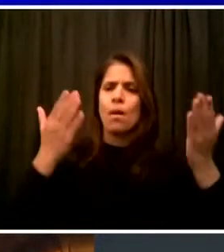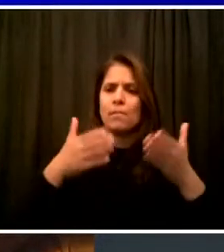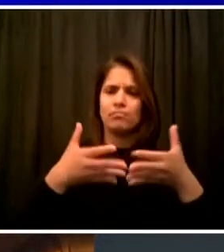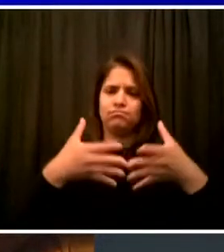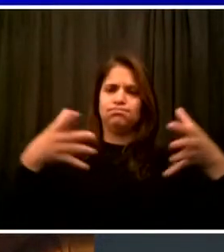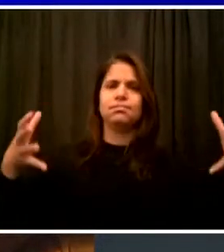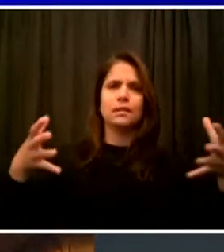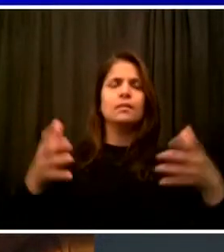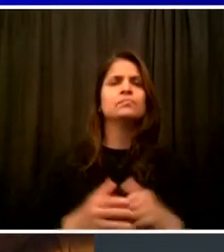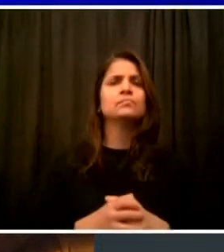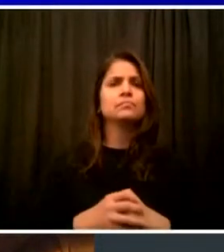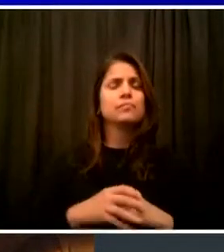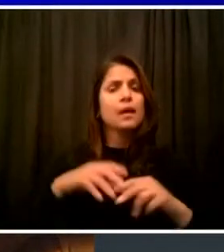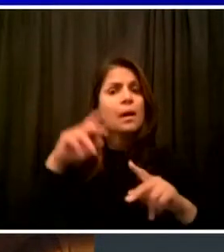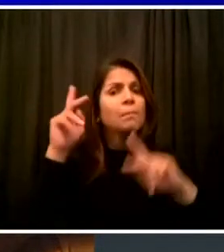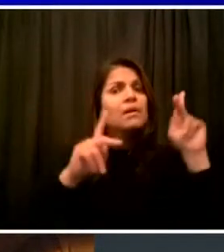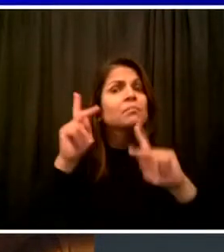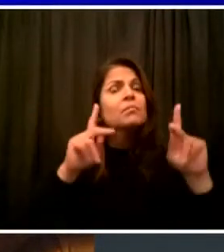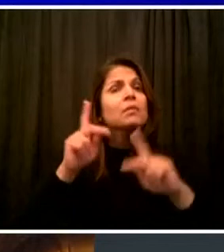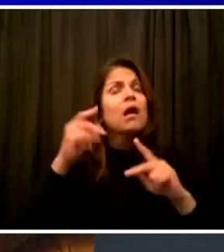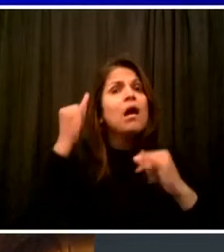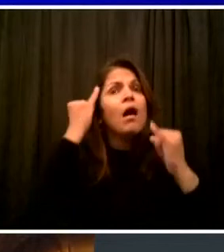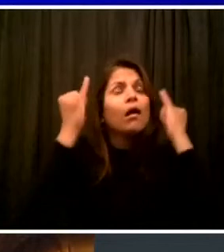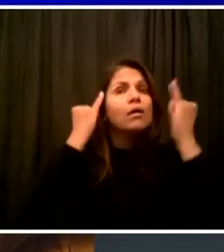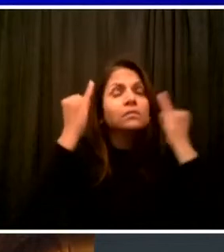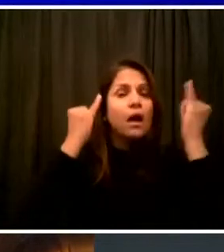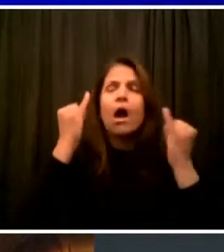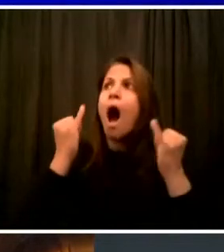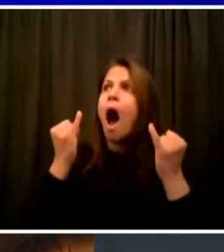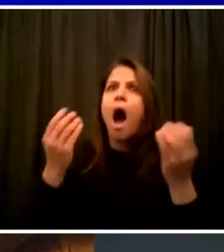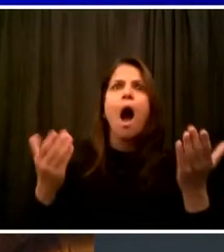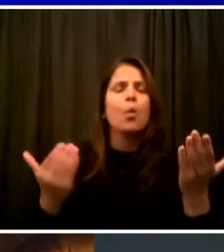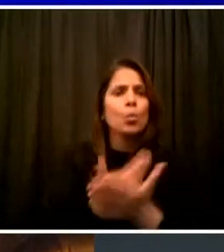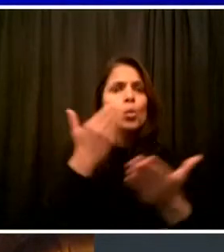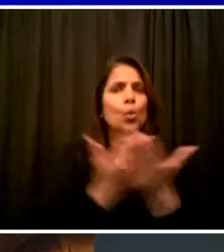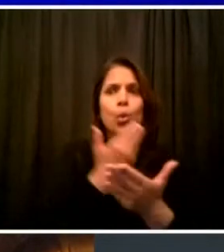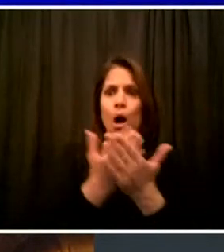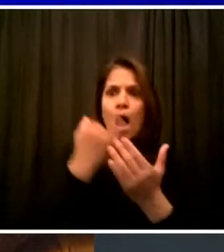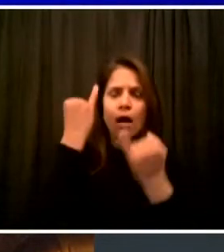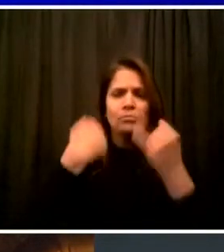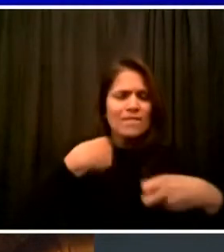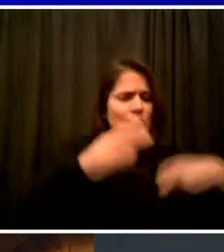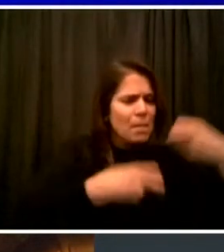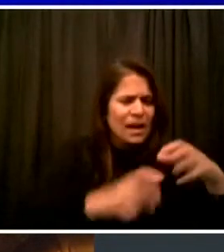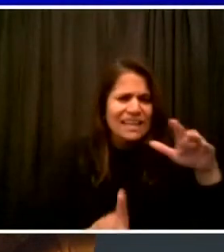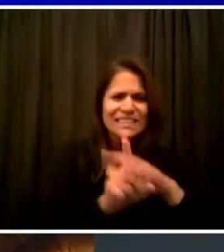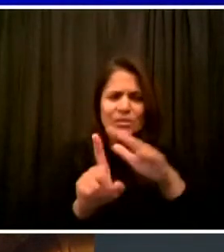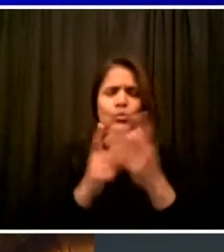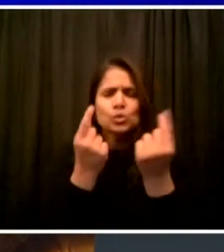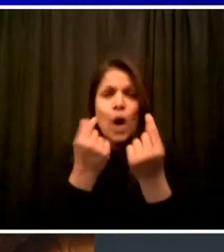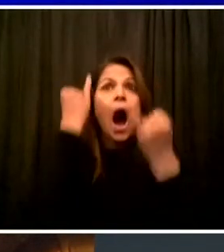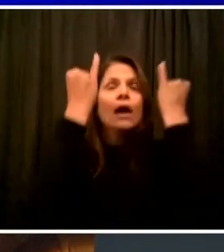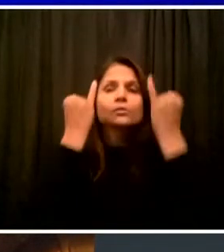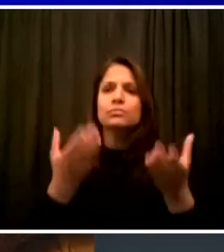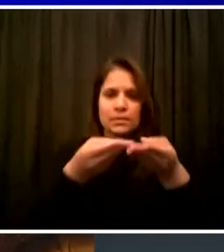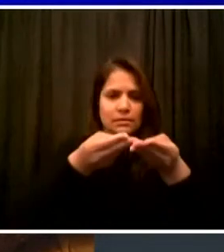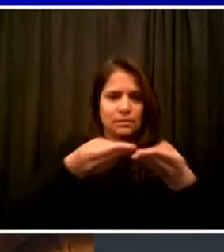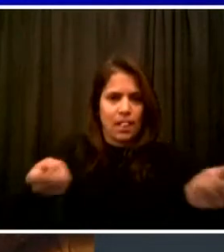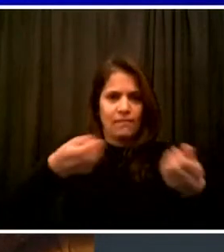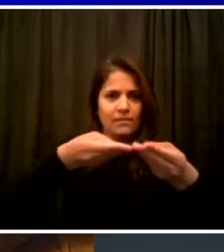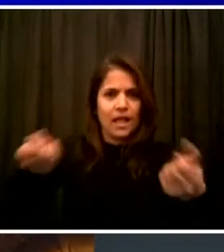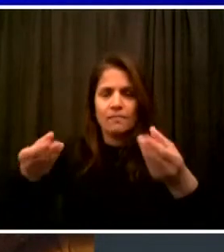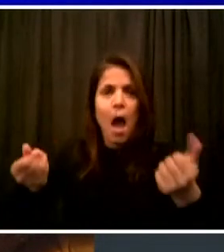do, let's make something happen, classic attitude of a small business owner. And it gave me confidence that if we listen to small